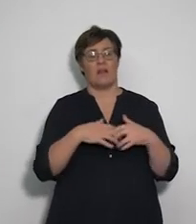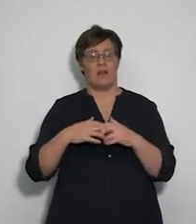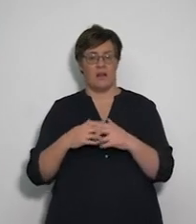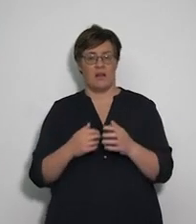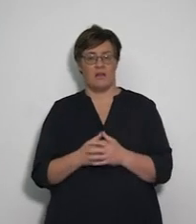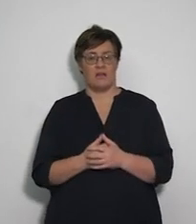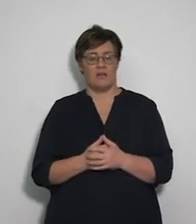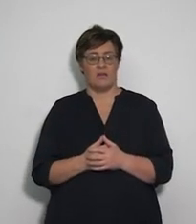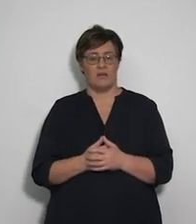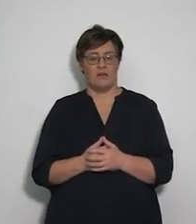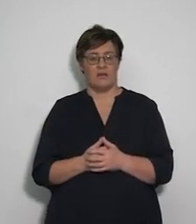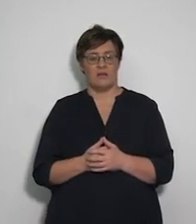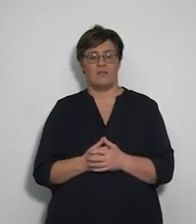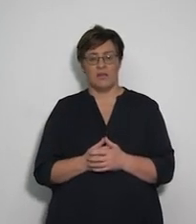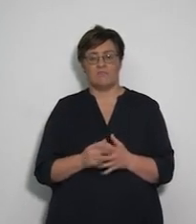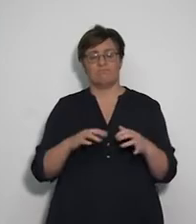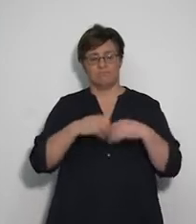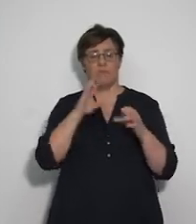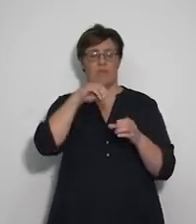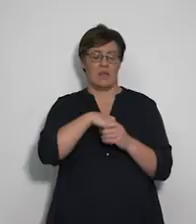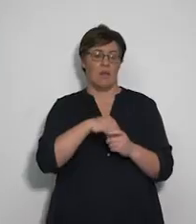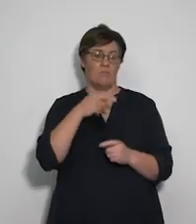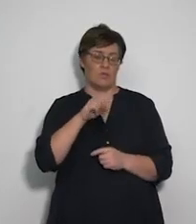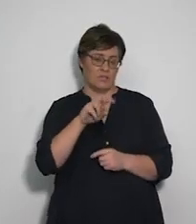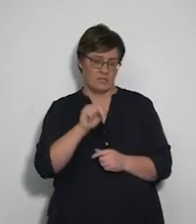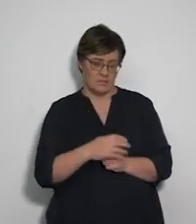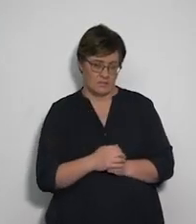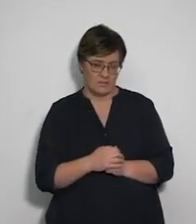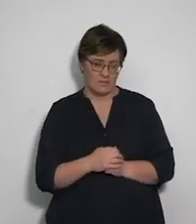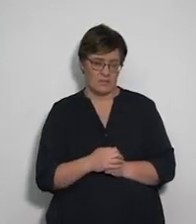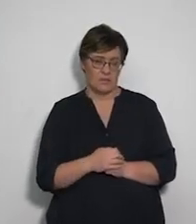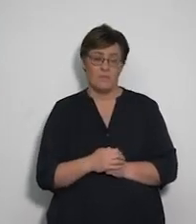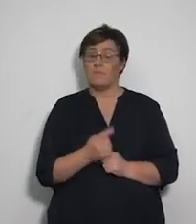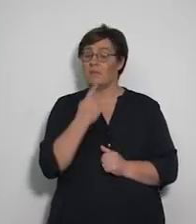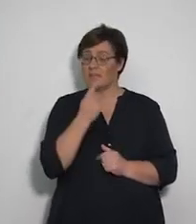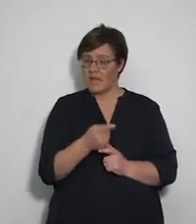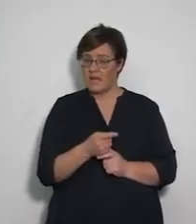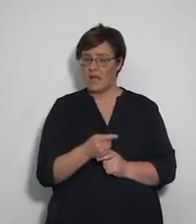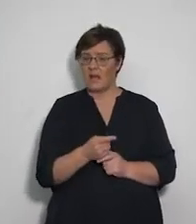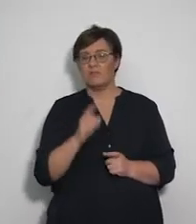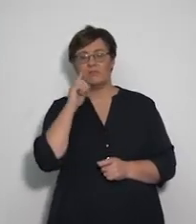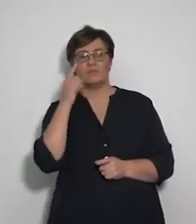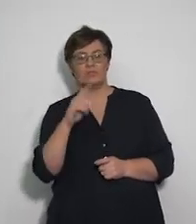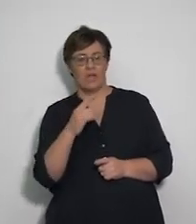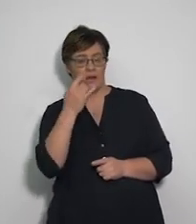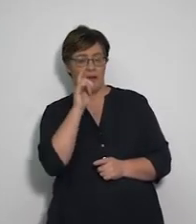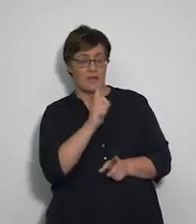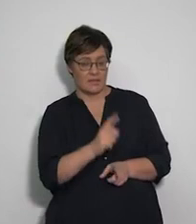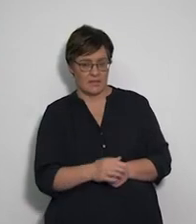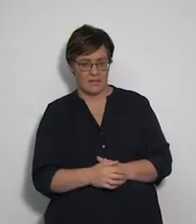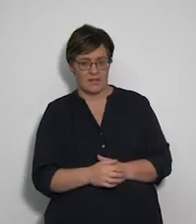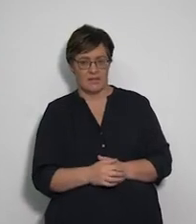of amino acids that form in that protein. Okay, so as I mentioned, that's a quick check of our